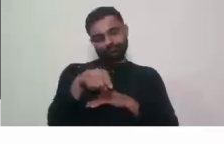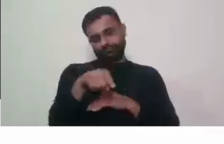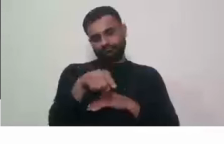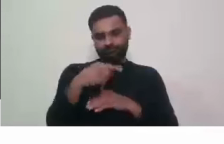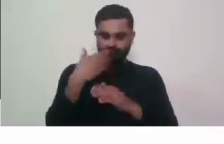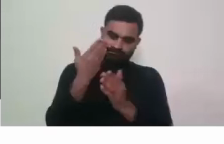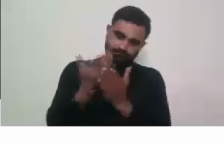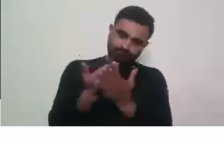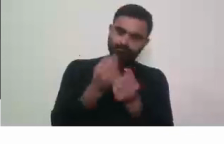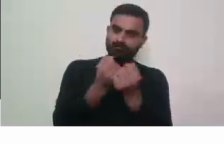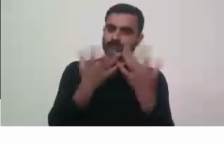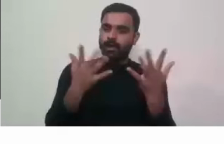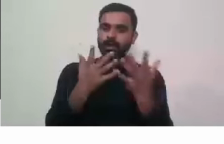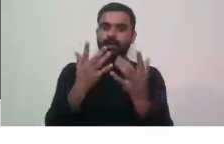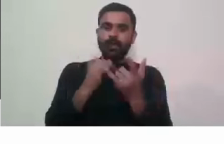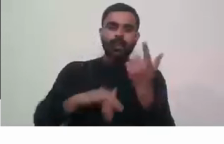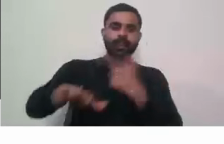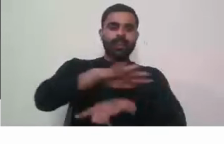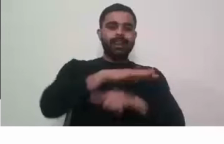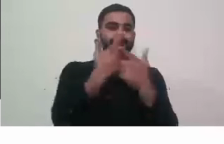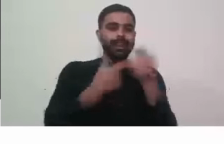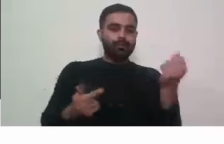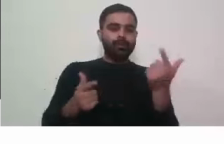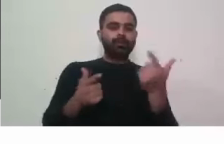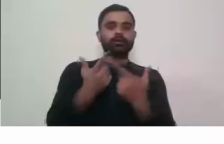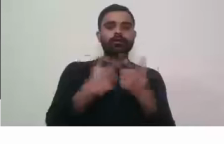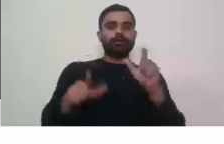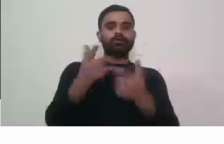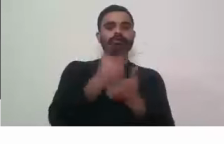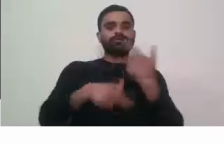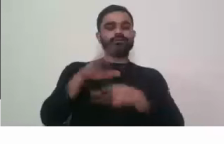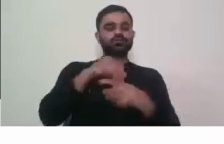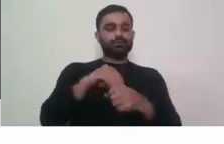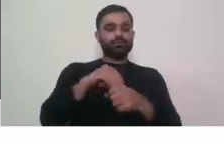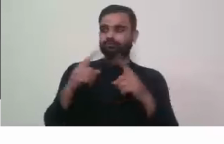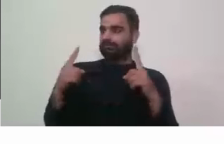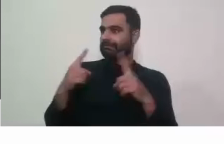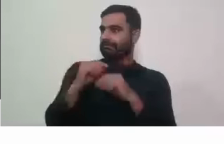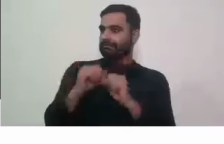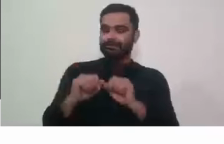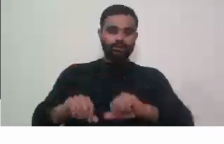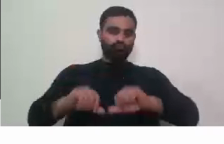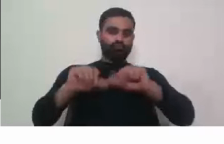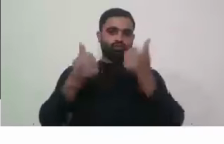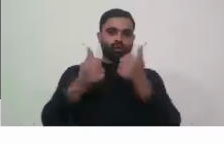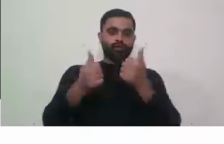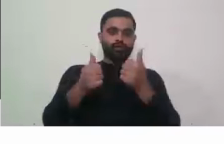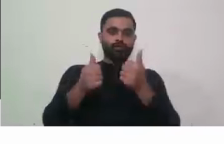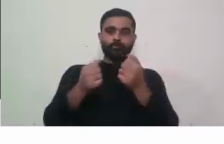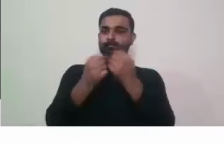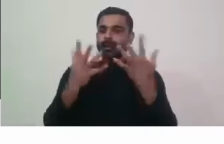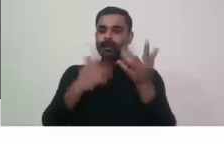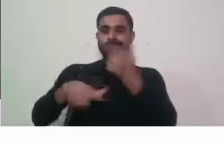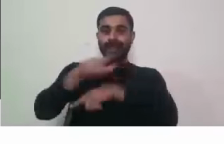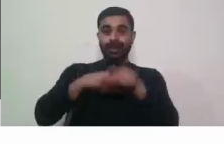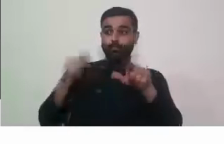part of the multilingual society, and therefore it is crucial for them to be a successful multilingual user.